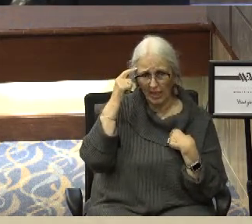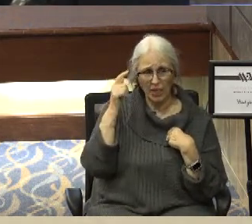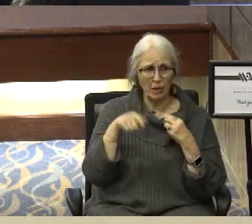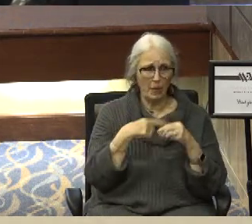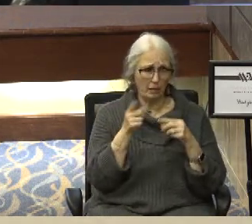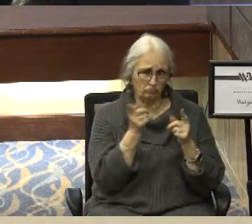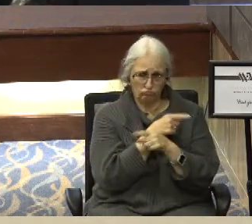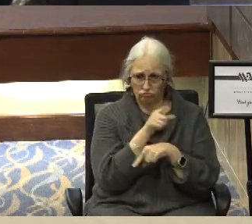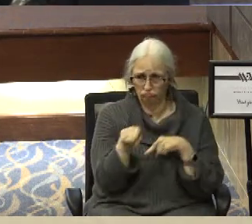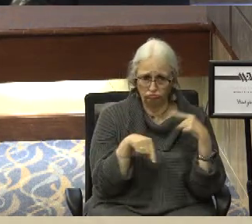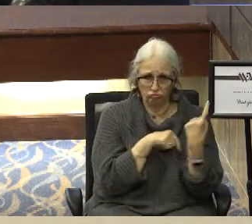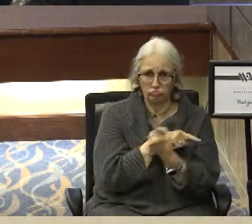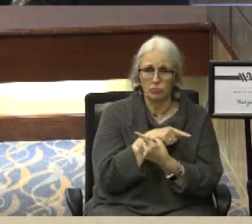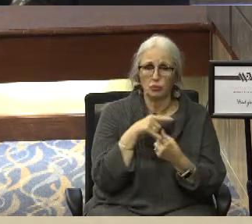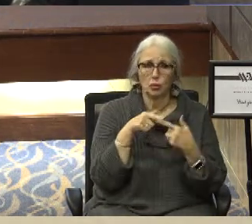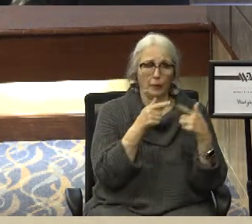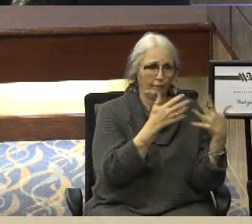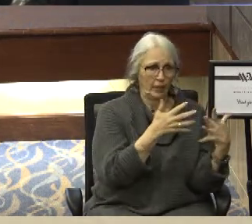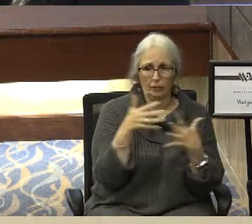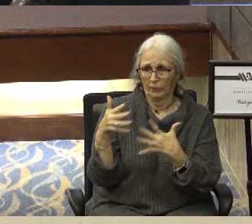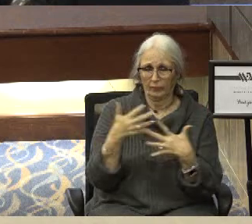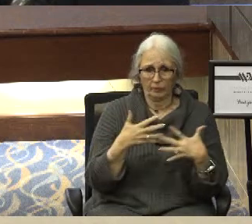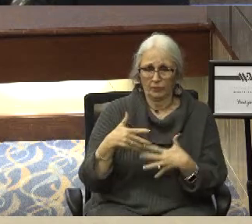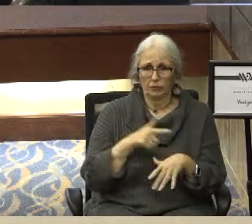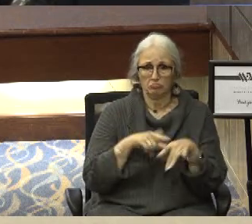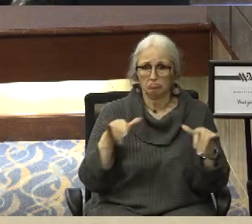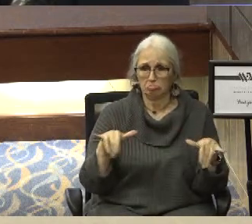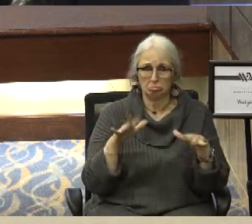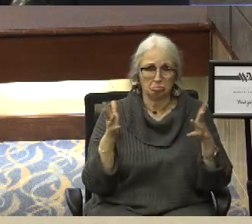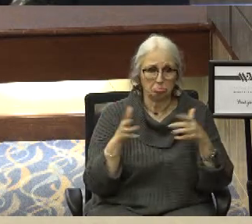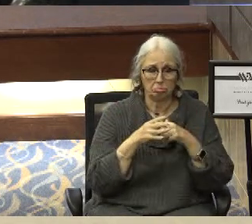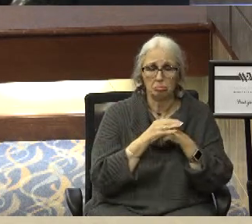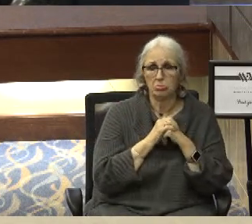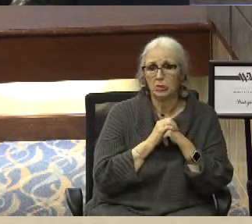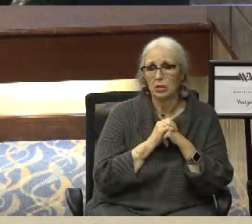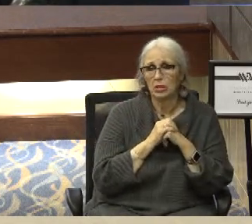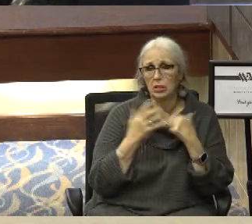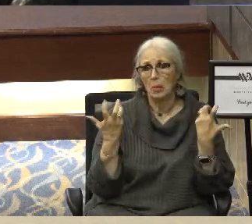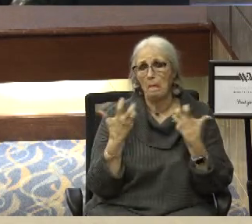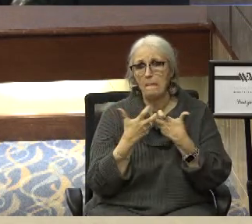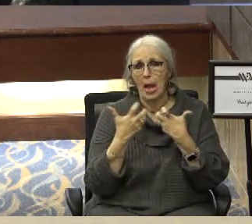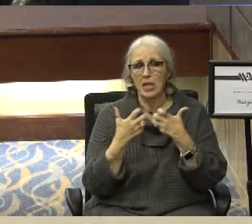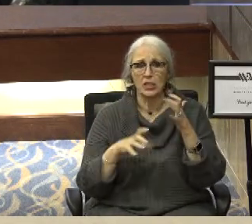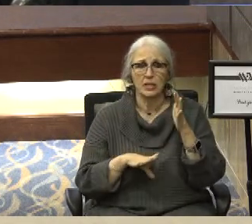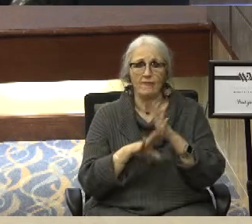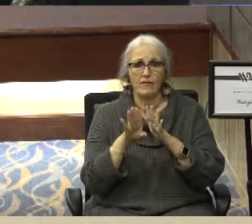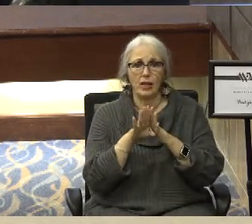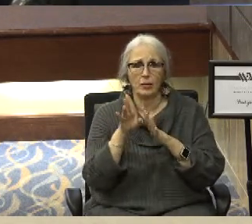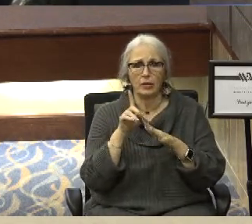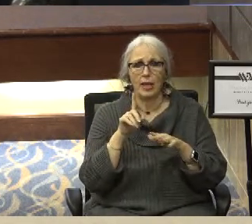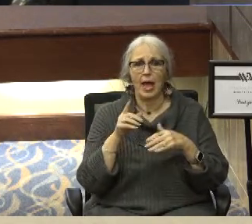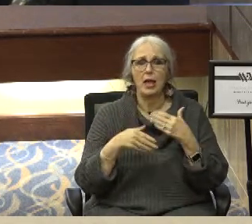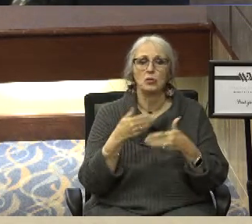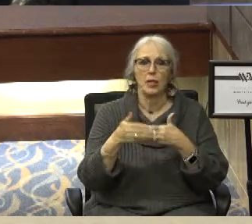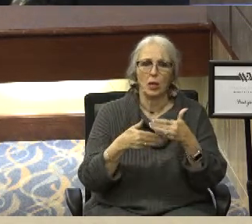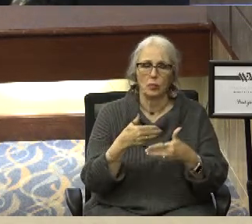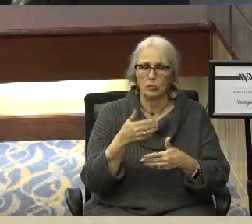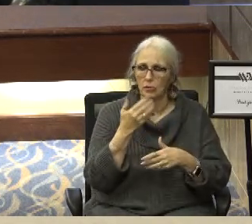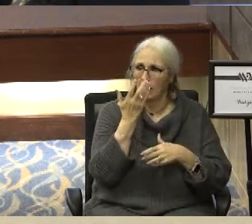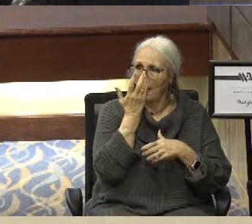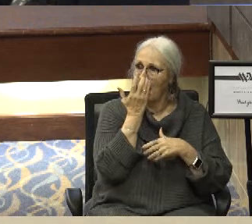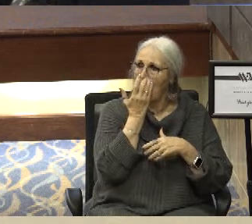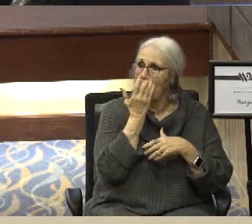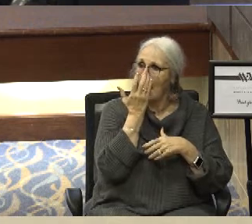wrapped up and that it really does have an aesthetic to match the development as we go. So looking forward to seeing that